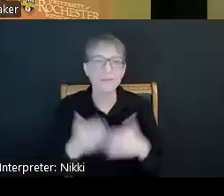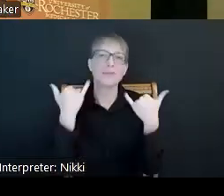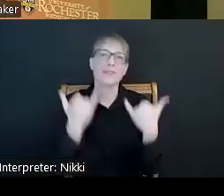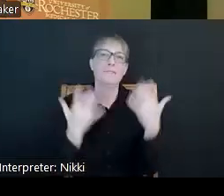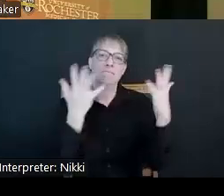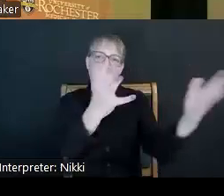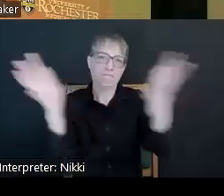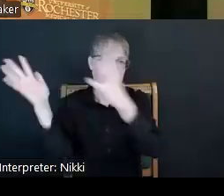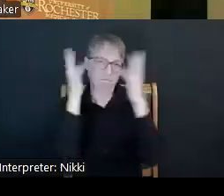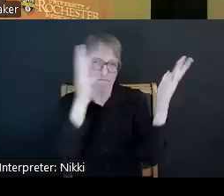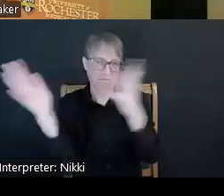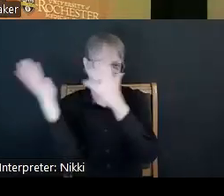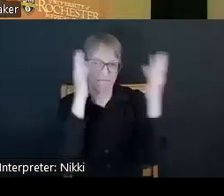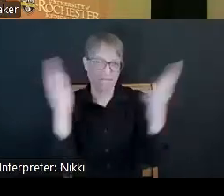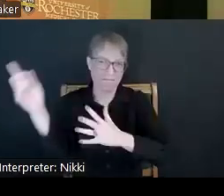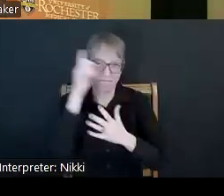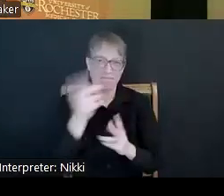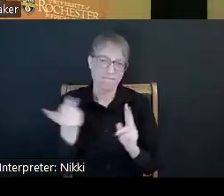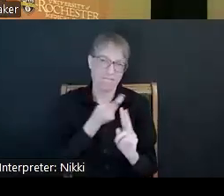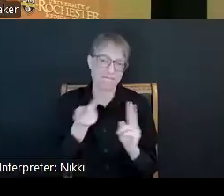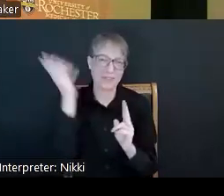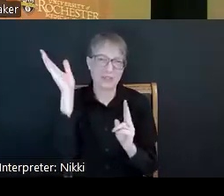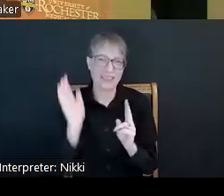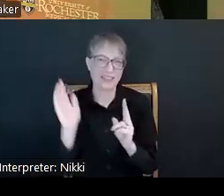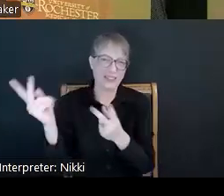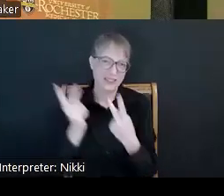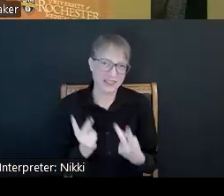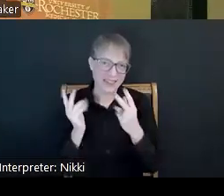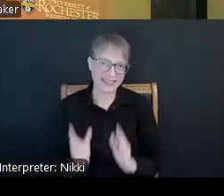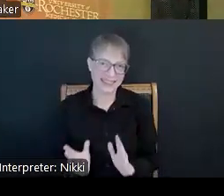of applause for our guests.